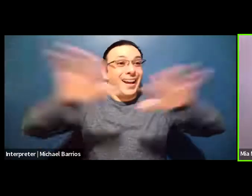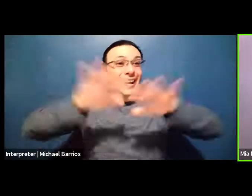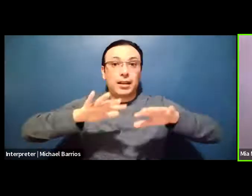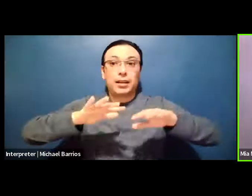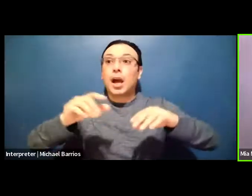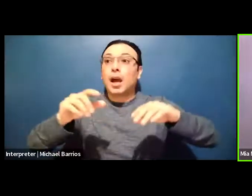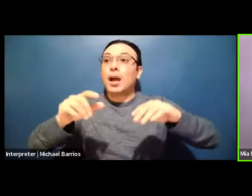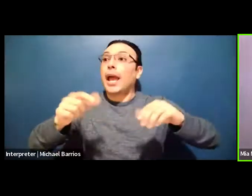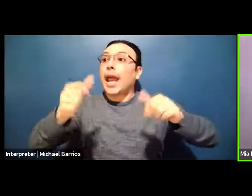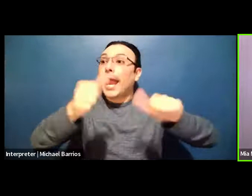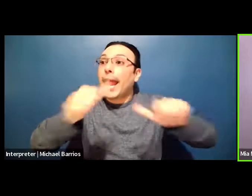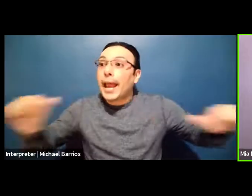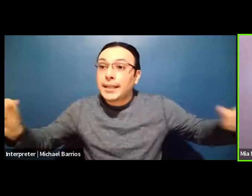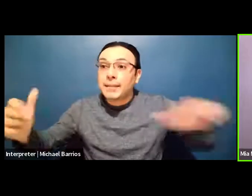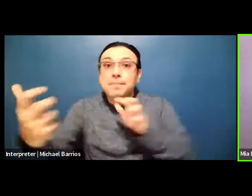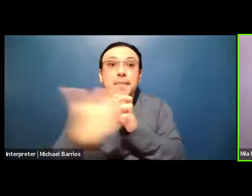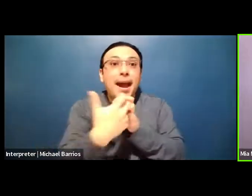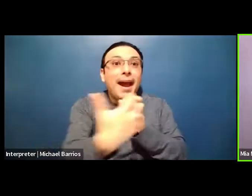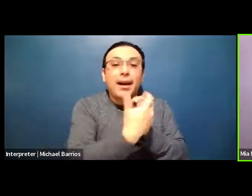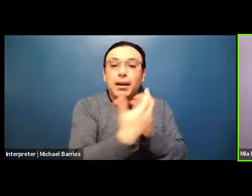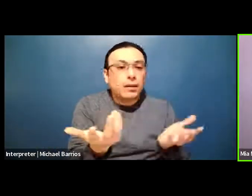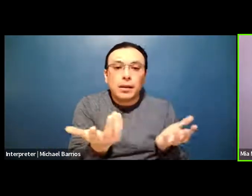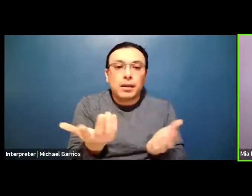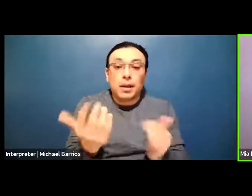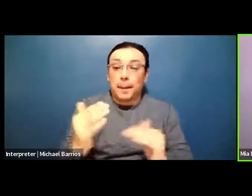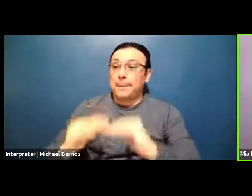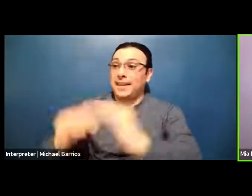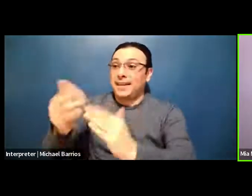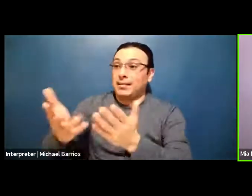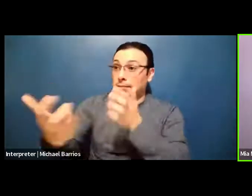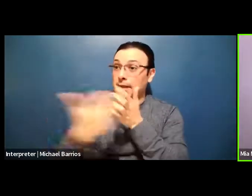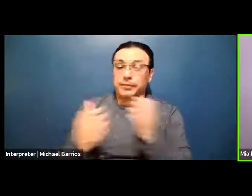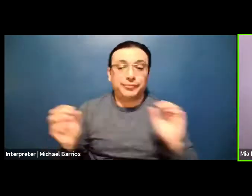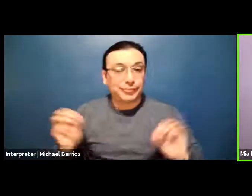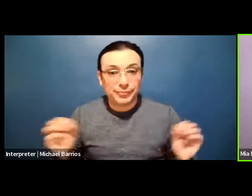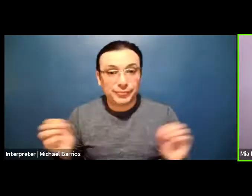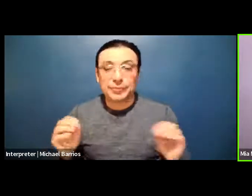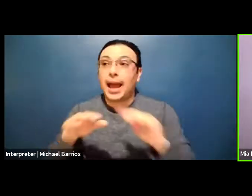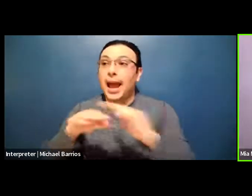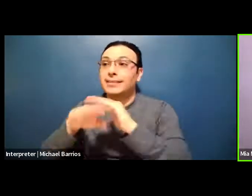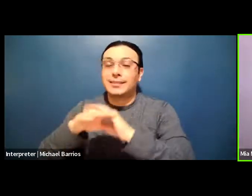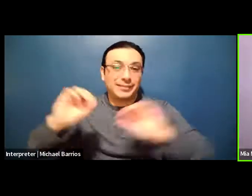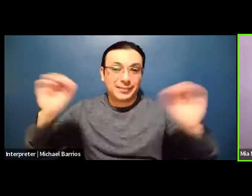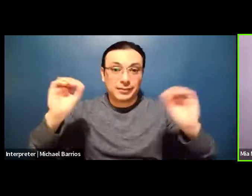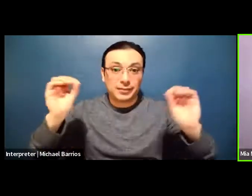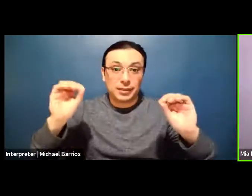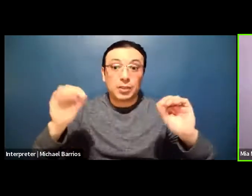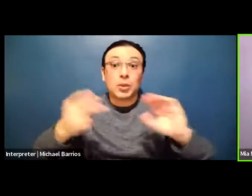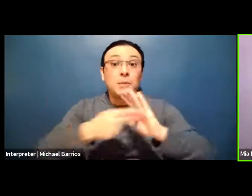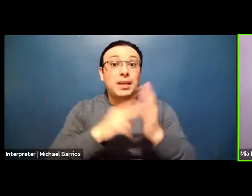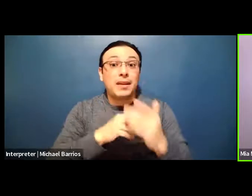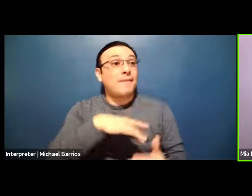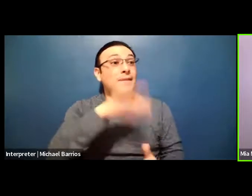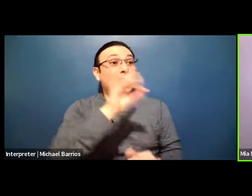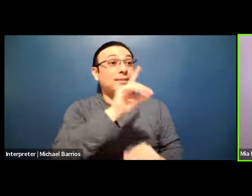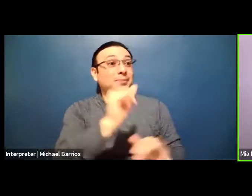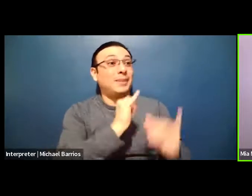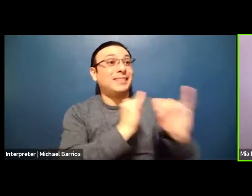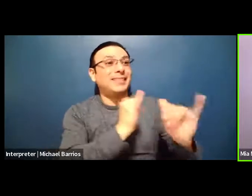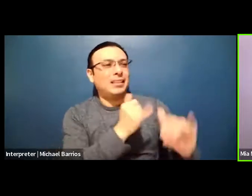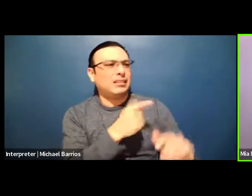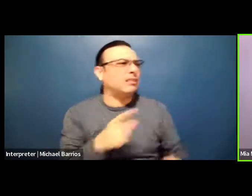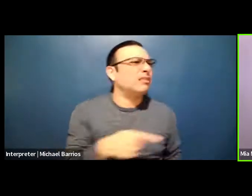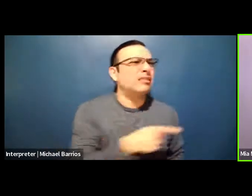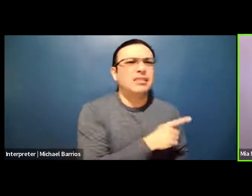and socially. Because of inaccessibility, the mere act of finding each other is challenging enough, let alone figuring out